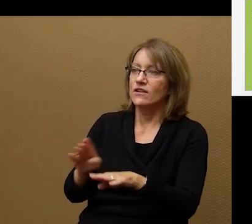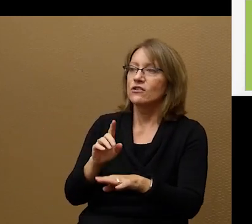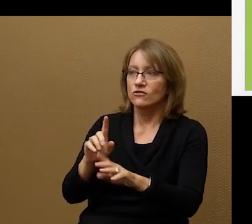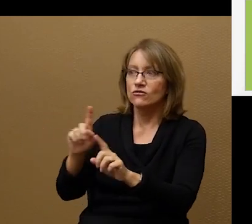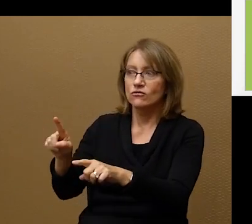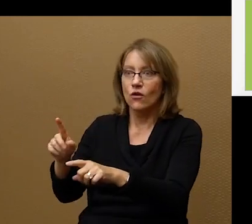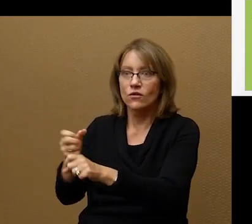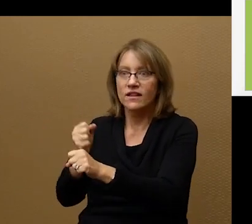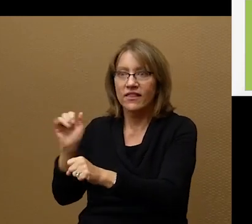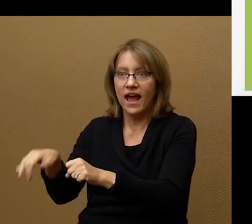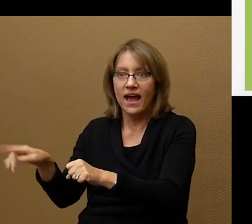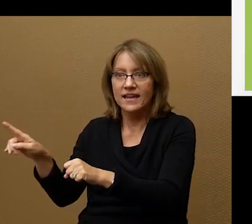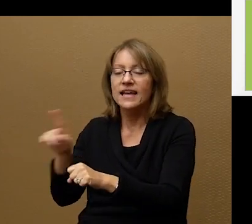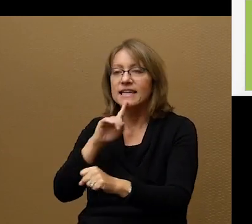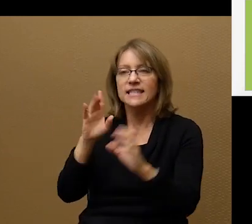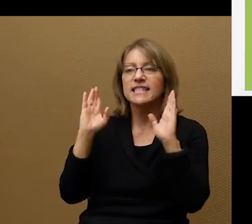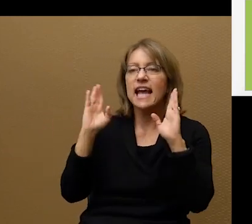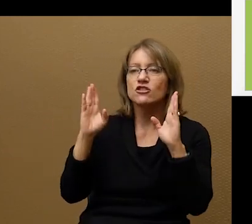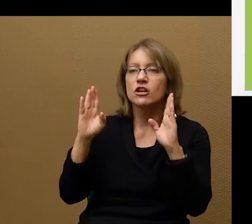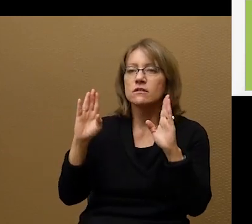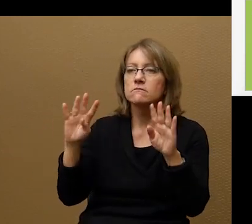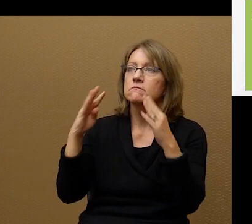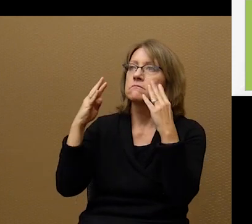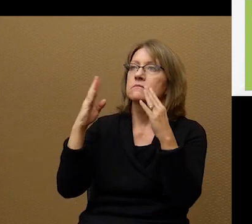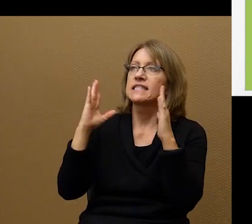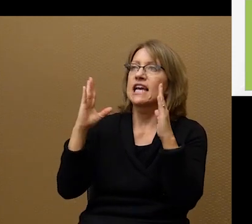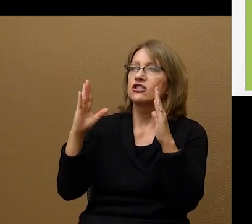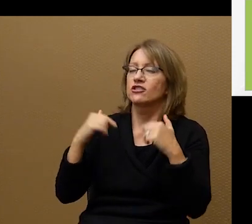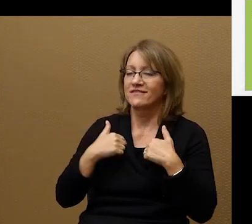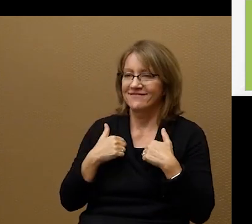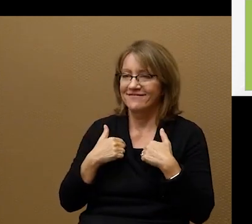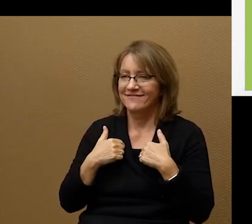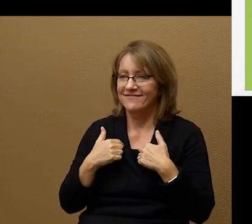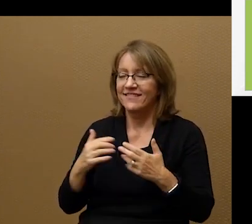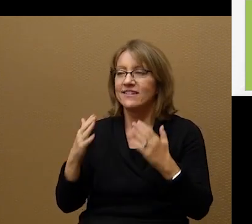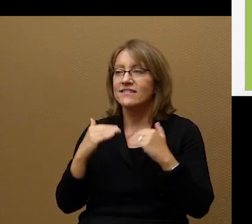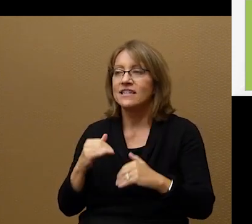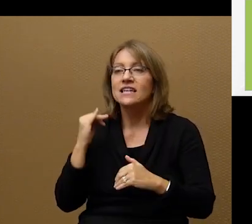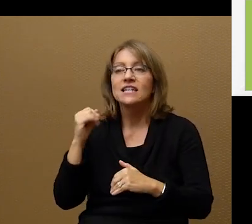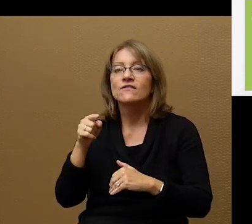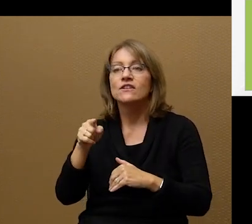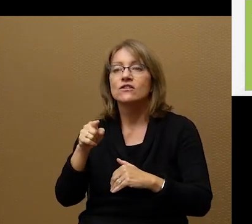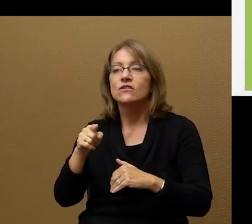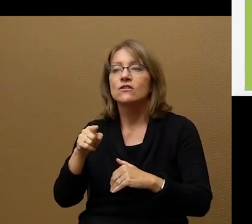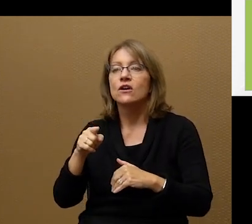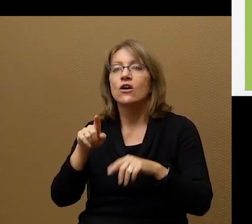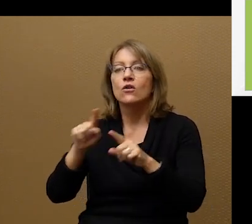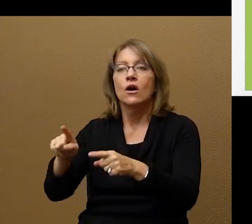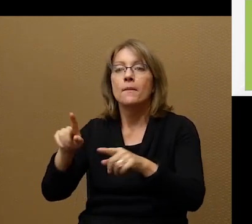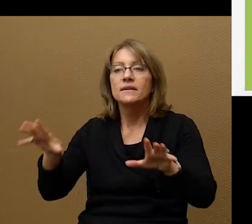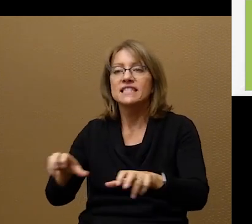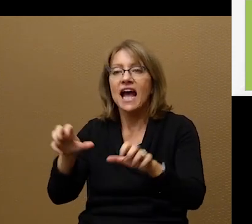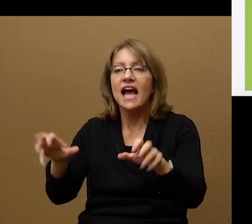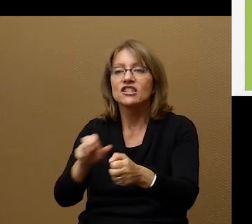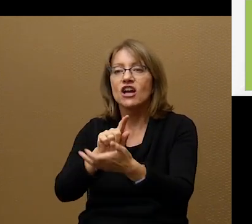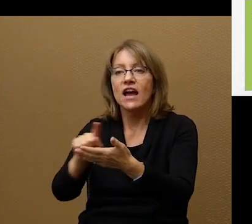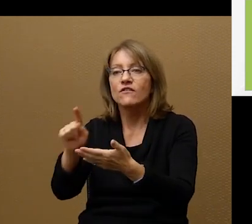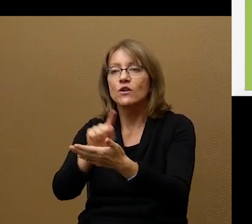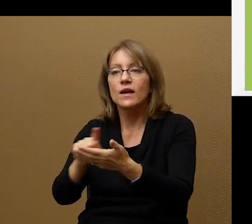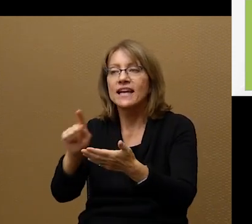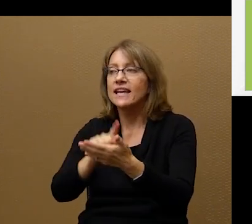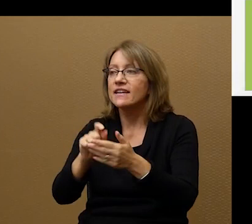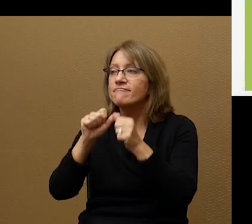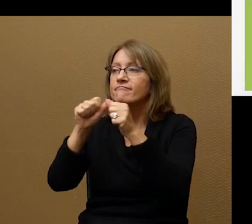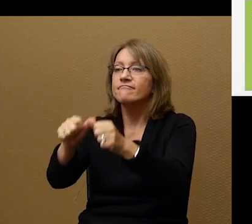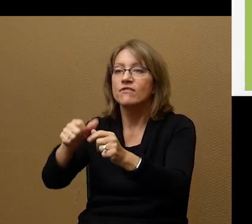to this is attention. If you are a massage every week for 3 months or